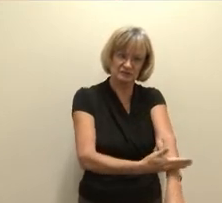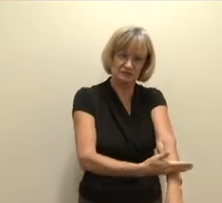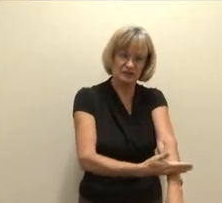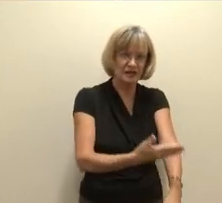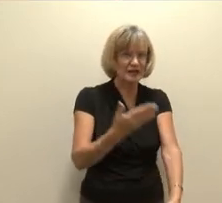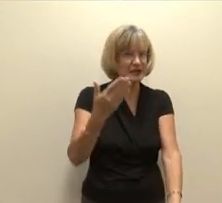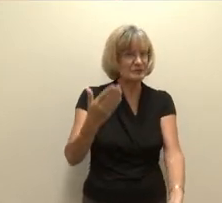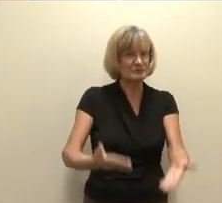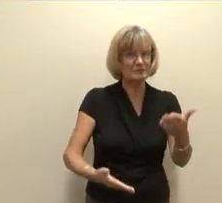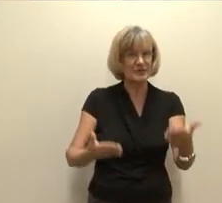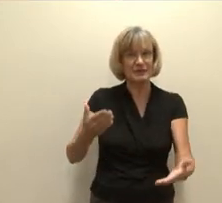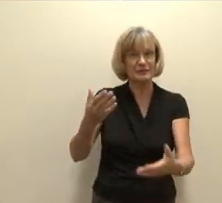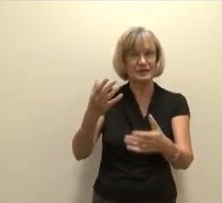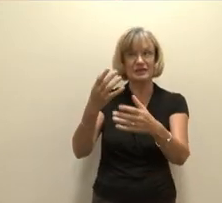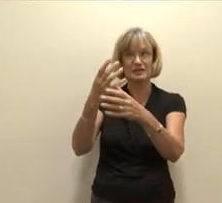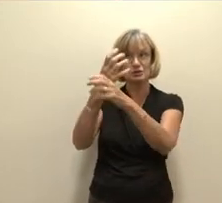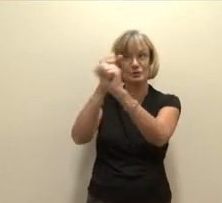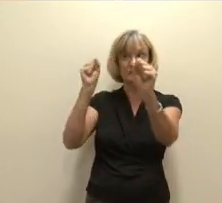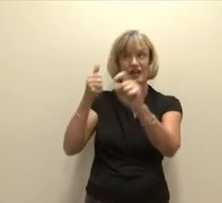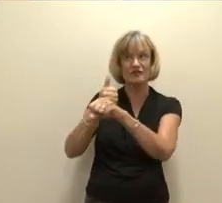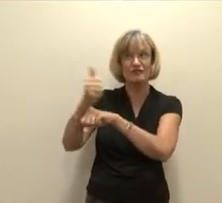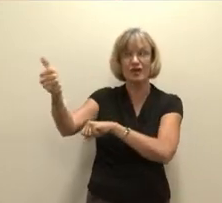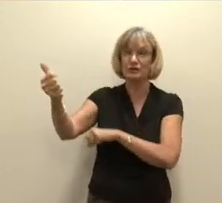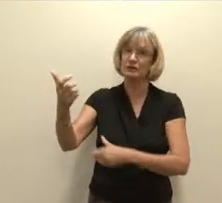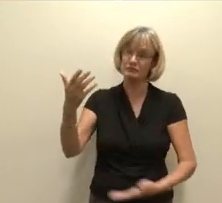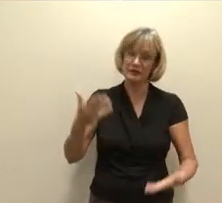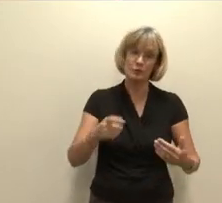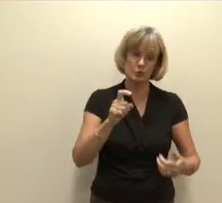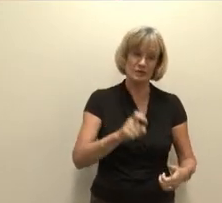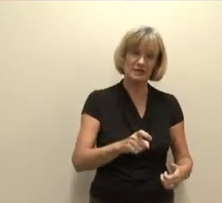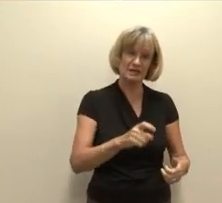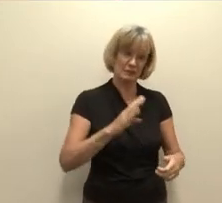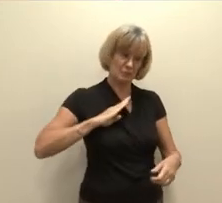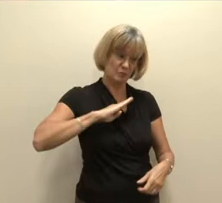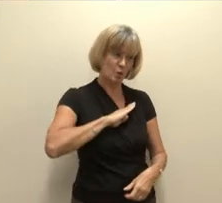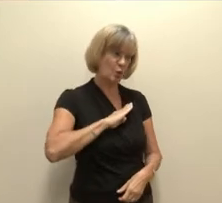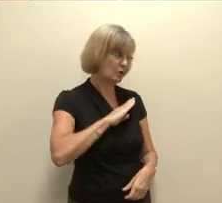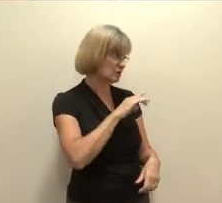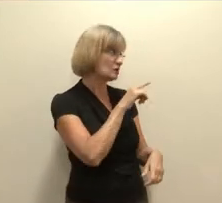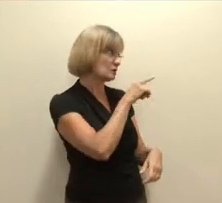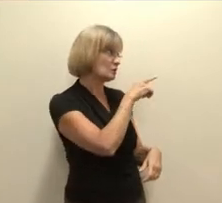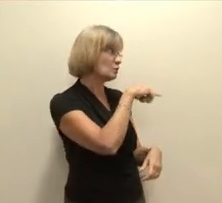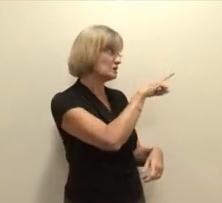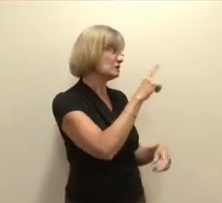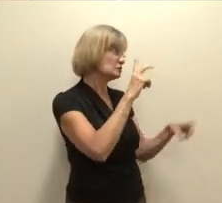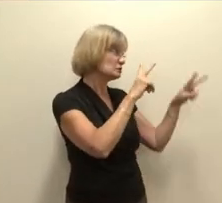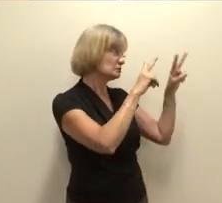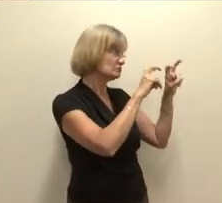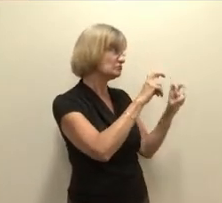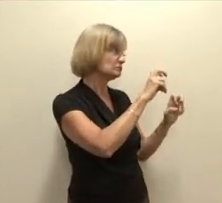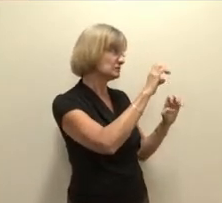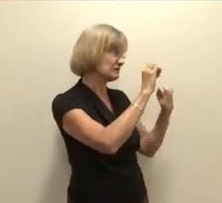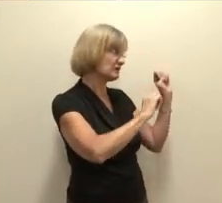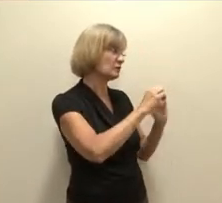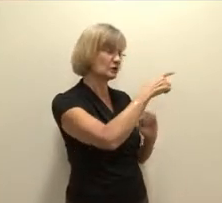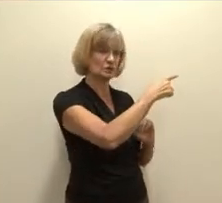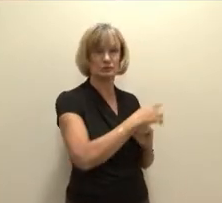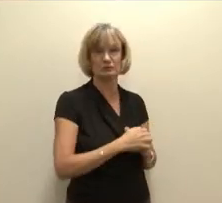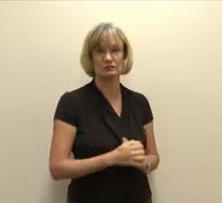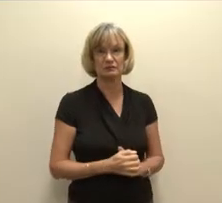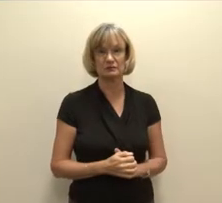we need to examine. Maybe we need report cards on the board. Thank you for your time.